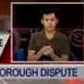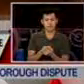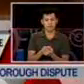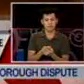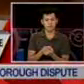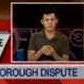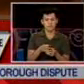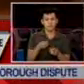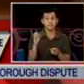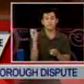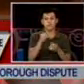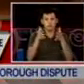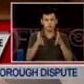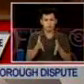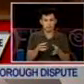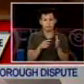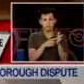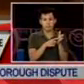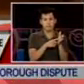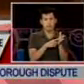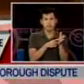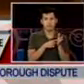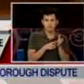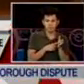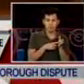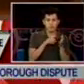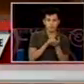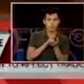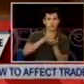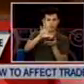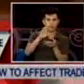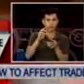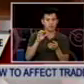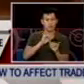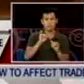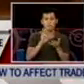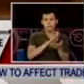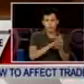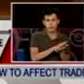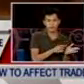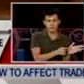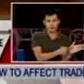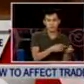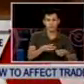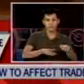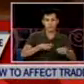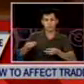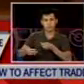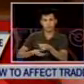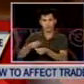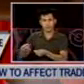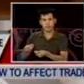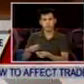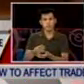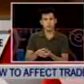The Honorable Ombudsman is requested to provide the hard copy. Yes. So that yes, Honor, this, we can go